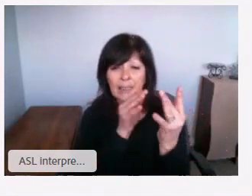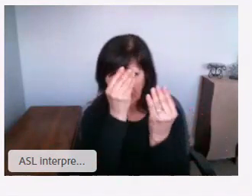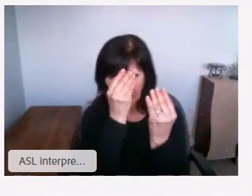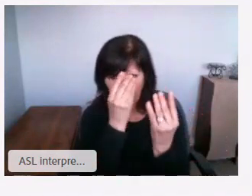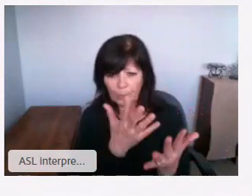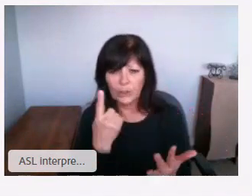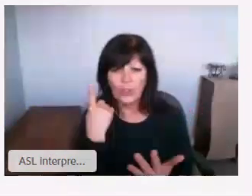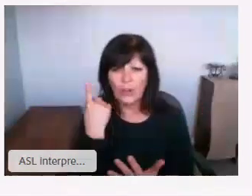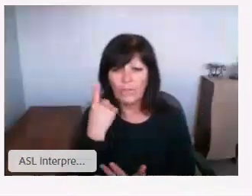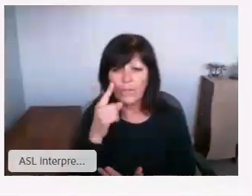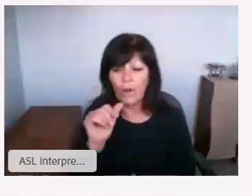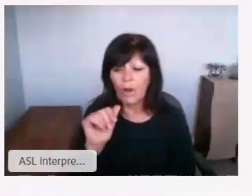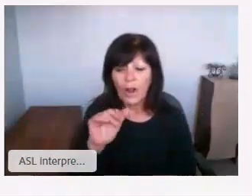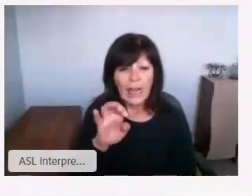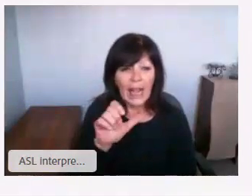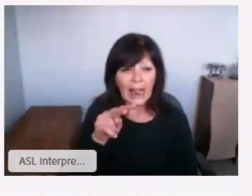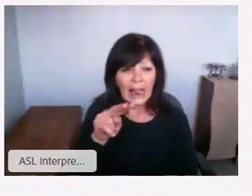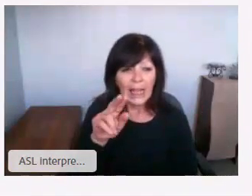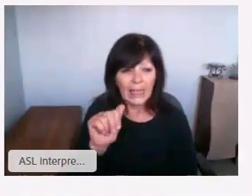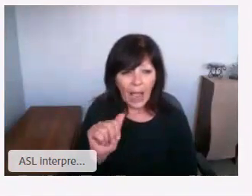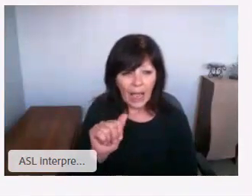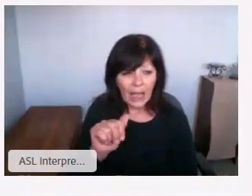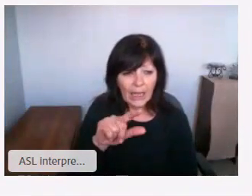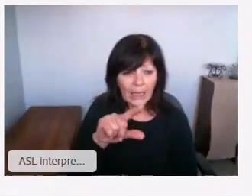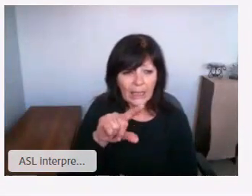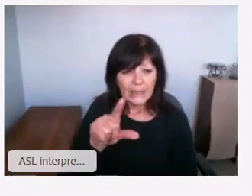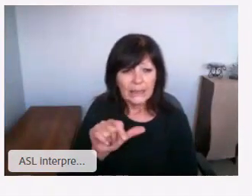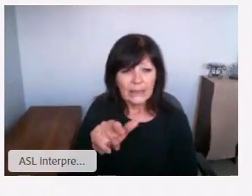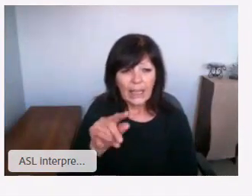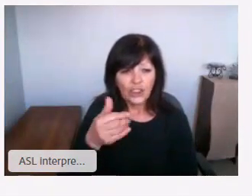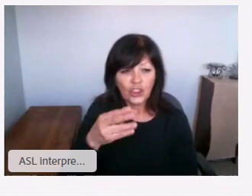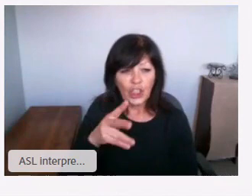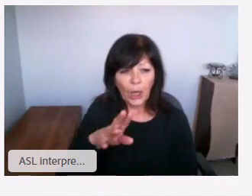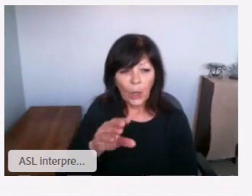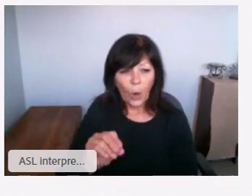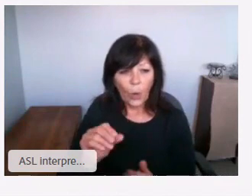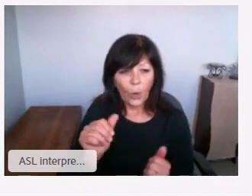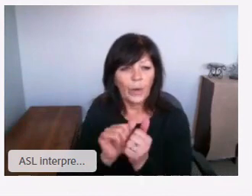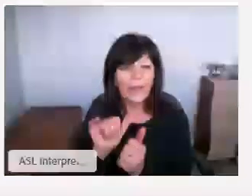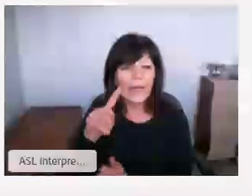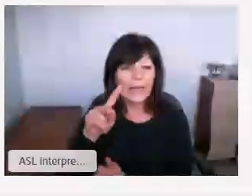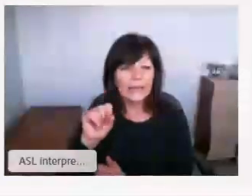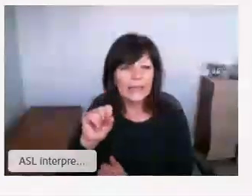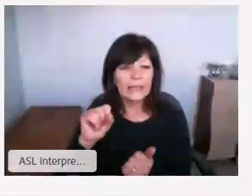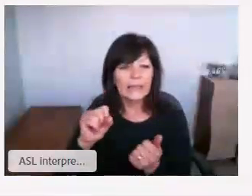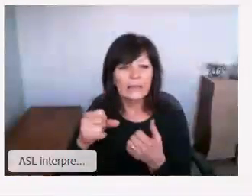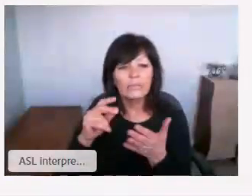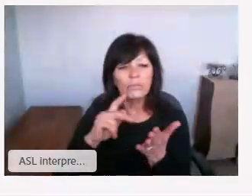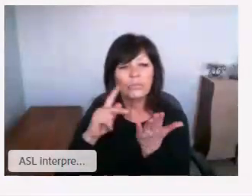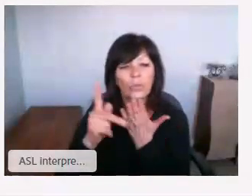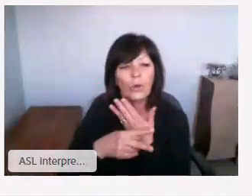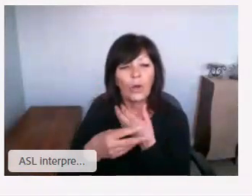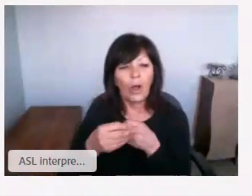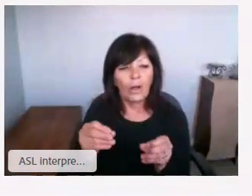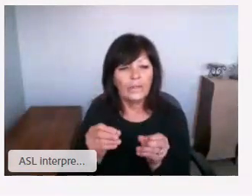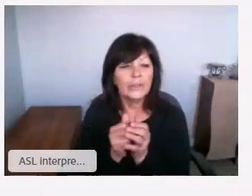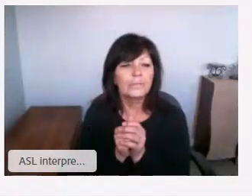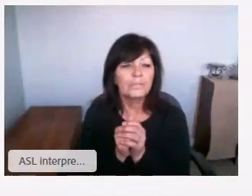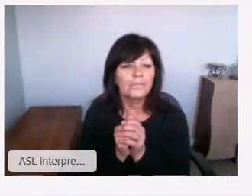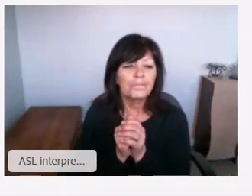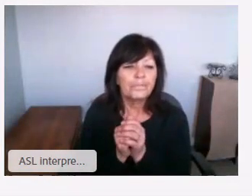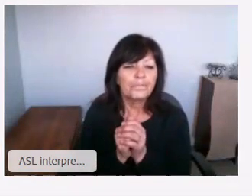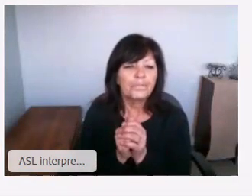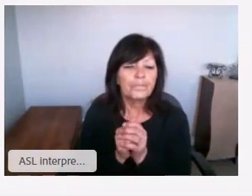for Elina Zlotchenko with the ITS Joint Program Office, and who is also the ITS4US program